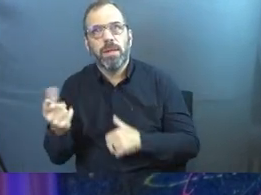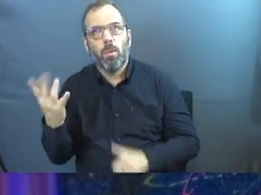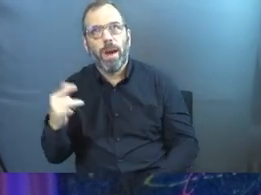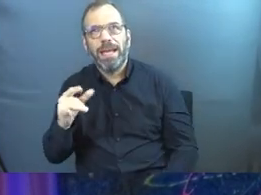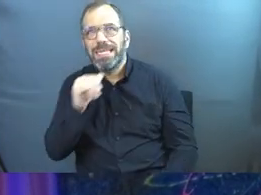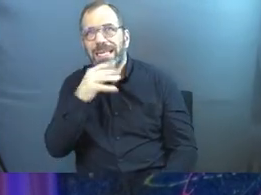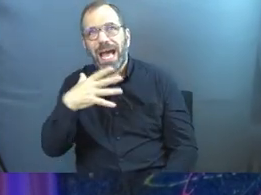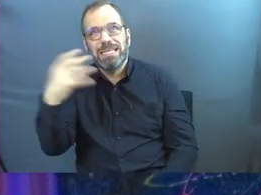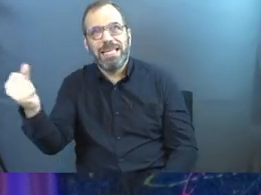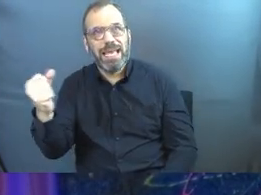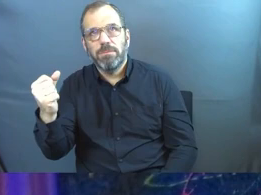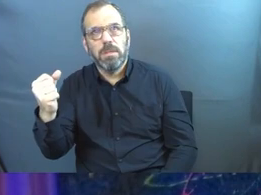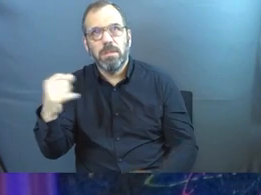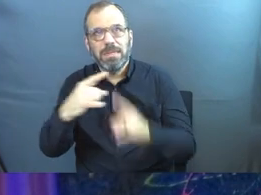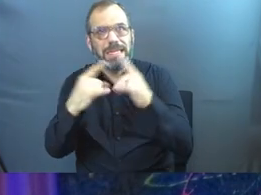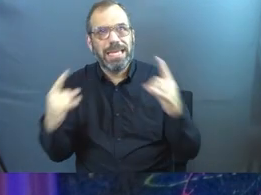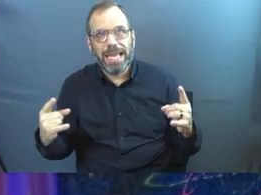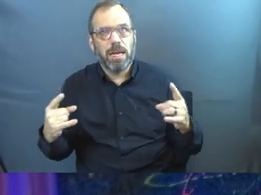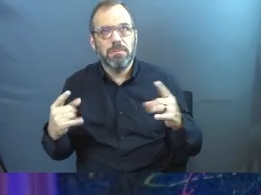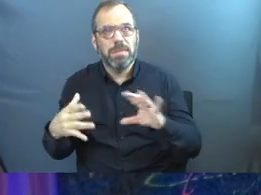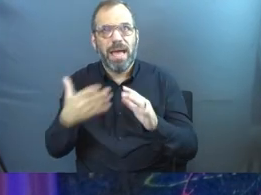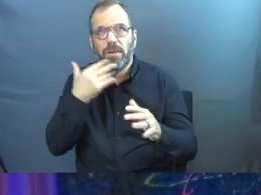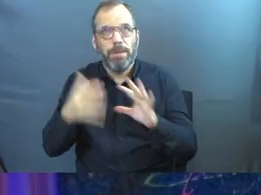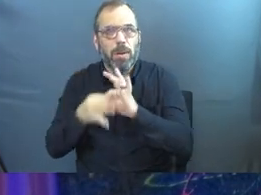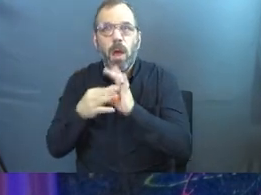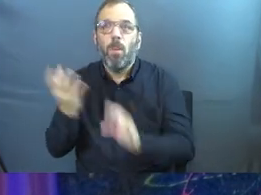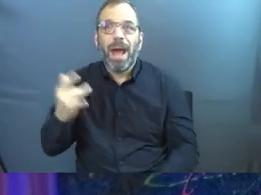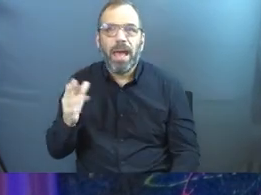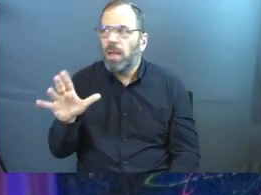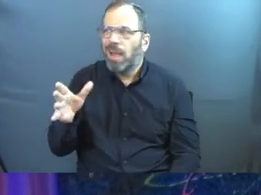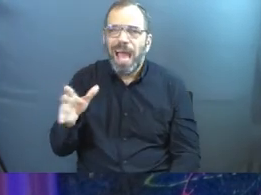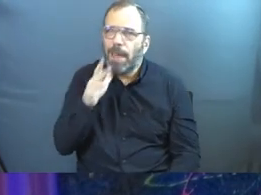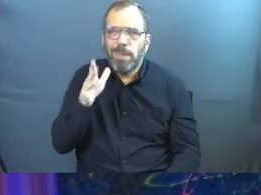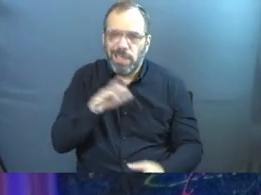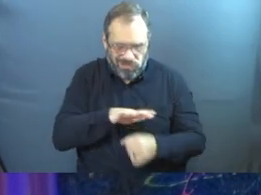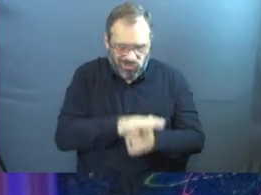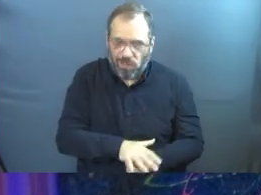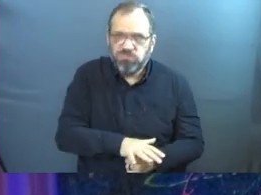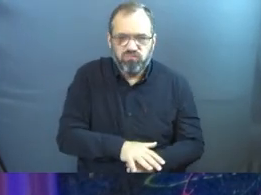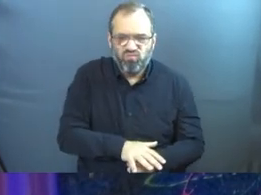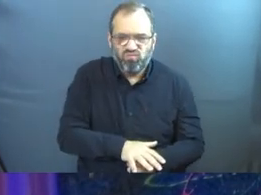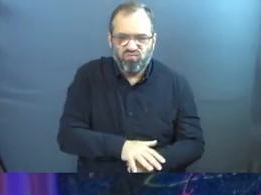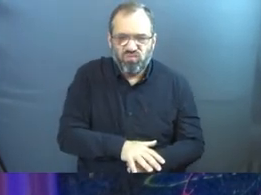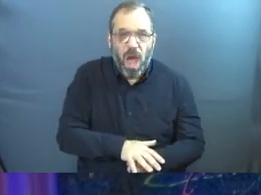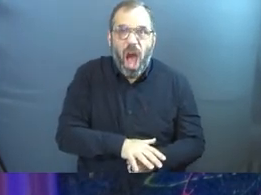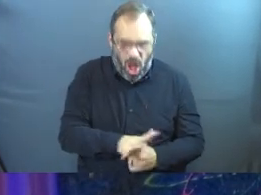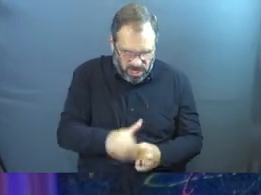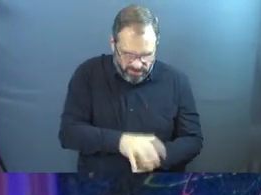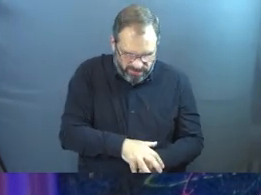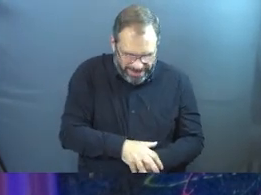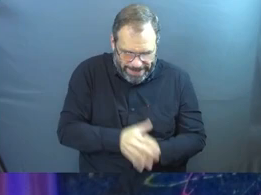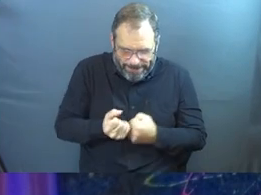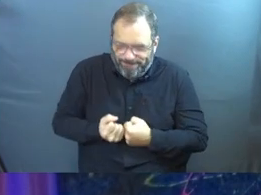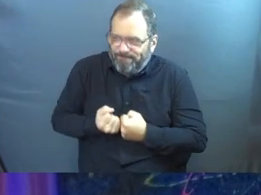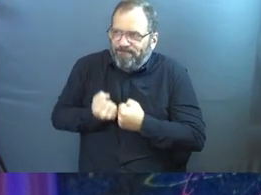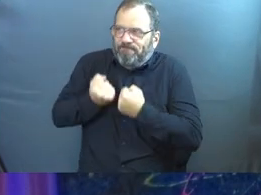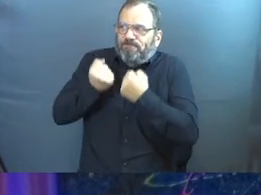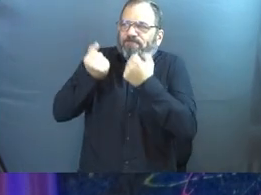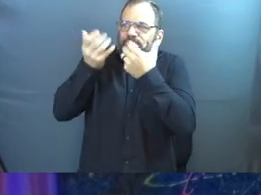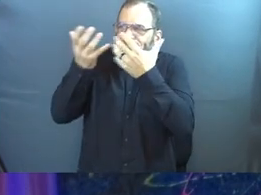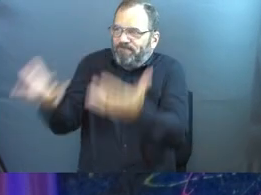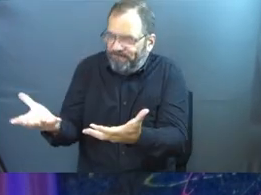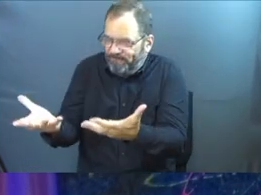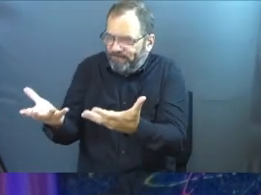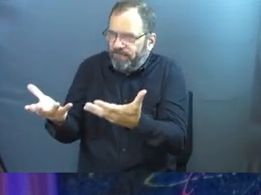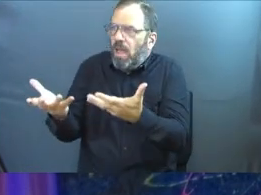get on better footing relationally with the guy. Why? Because I wasn't stuffing it anymore. I brought all that reality out into the light